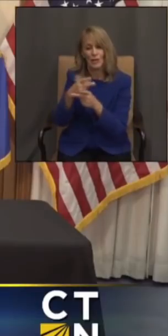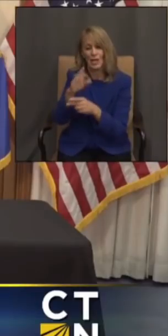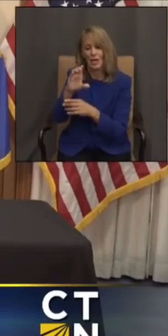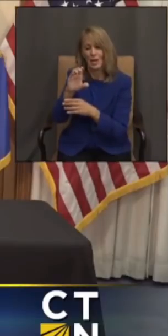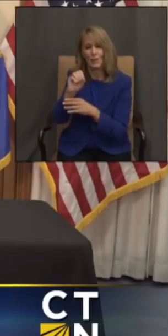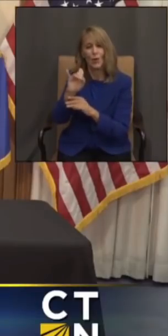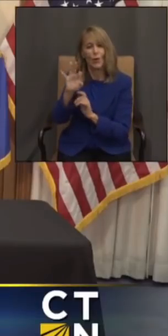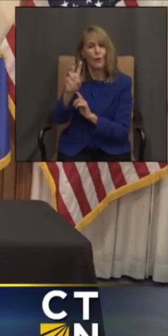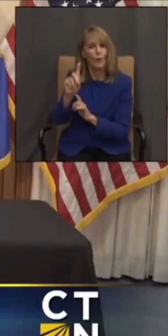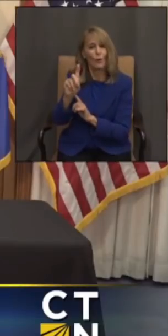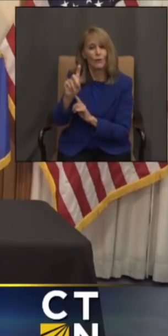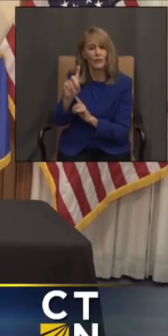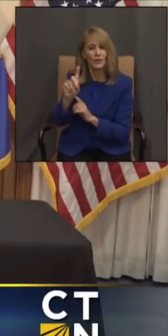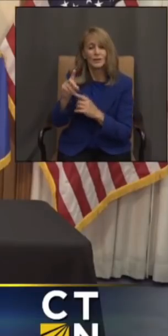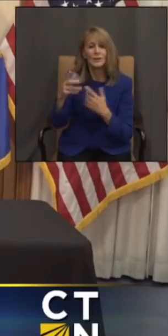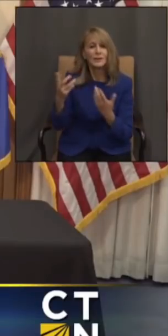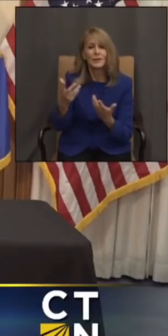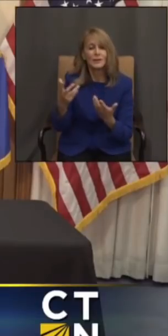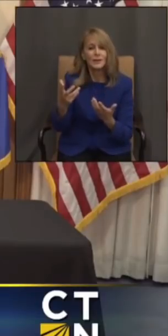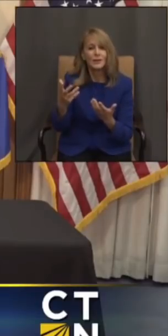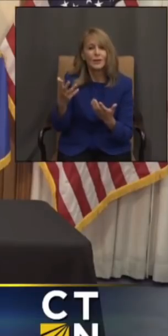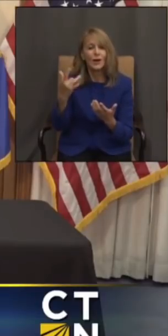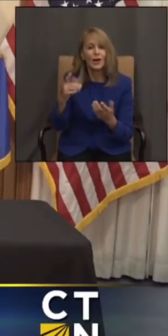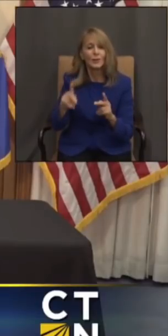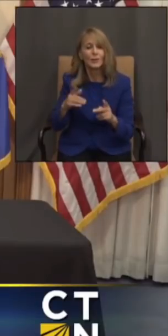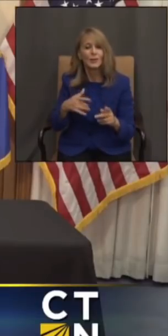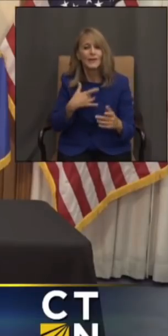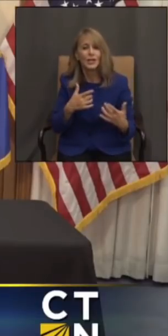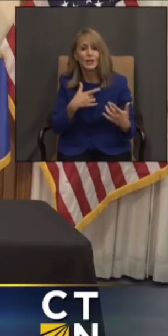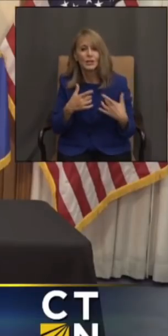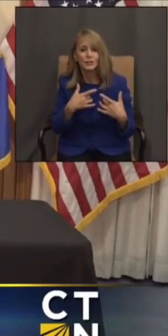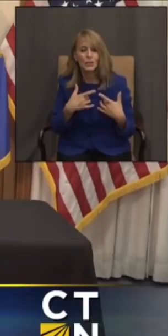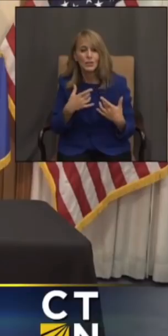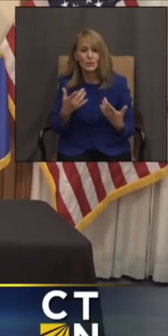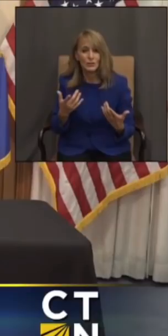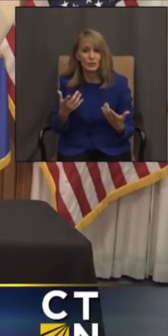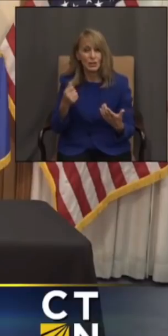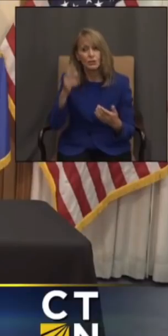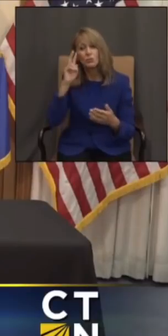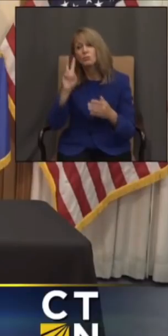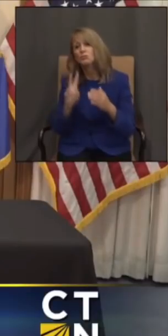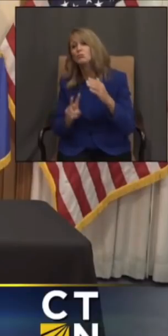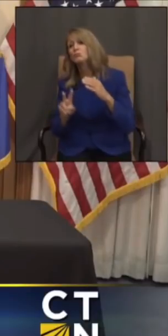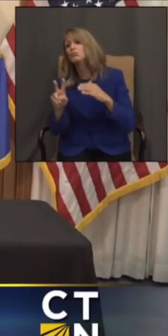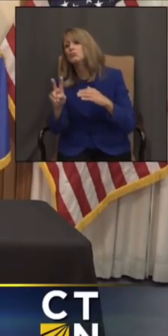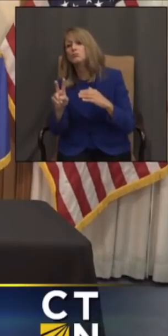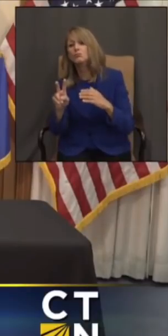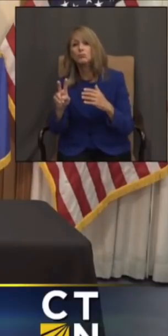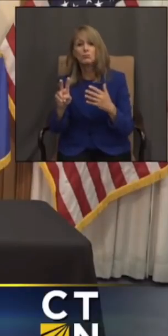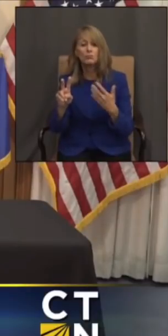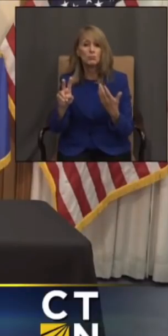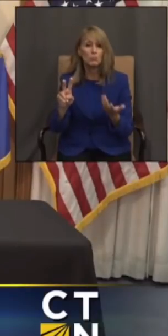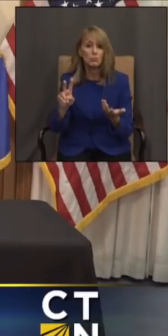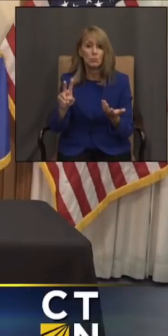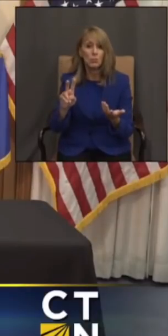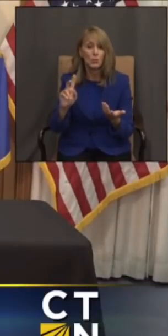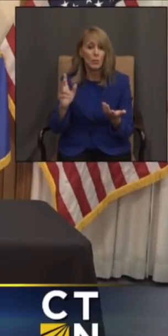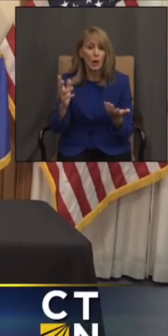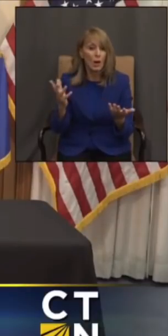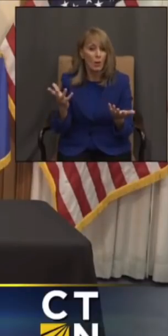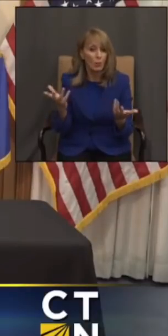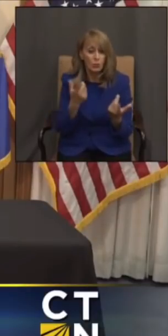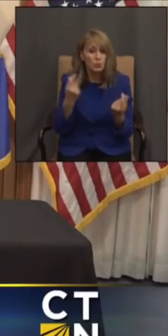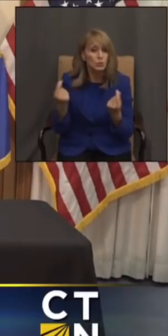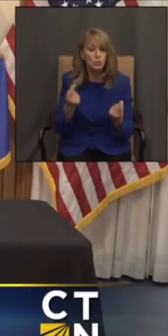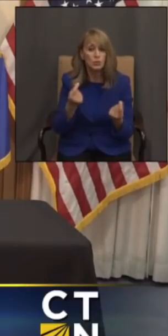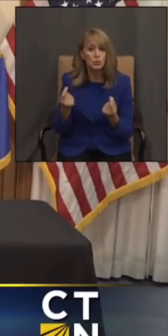two, what's the concern? What are you guys, are there any projections about how, where we stand in terms